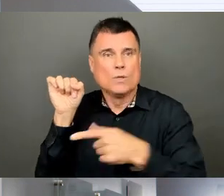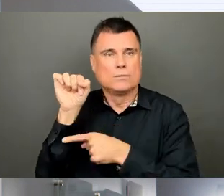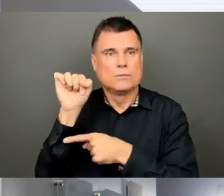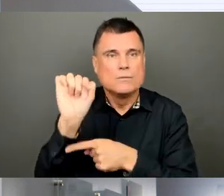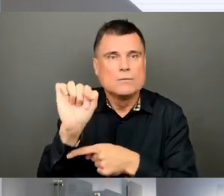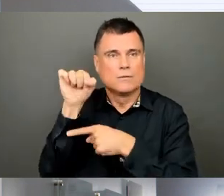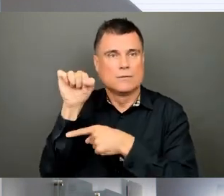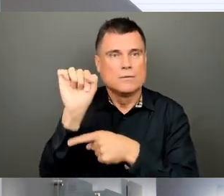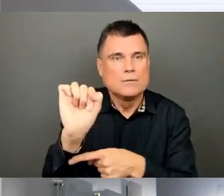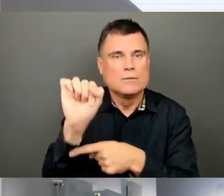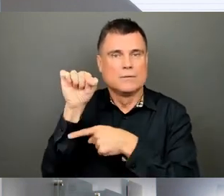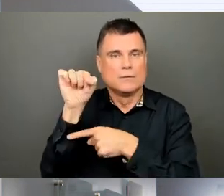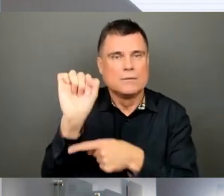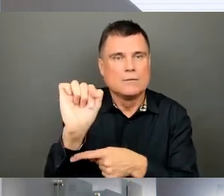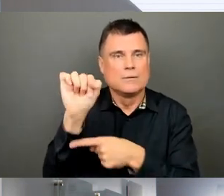groove. Forward.